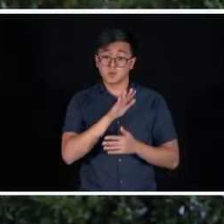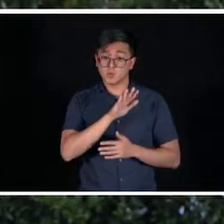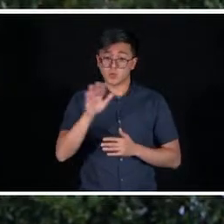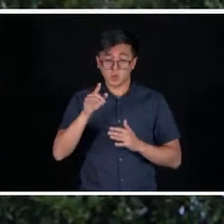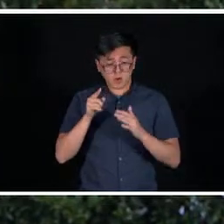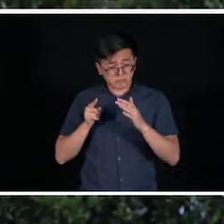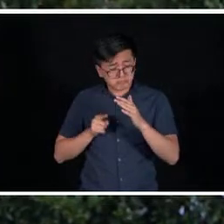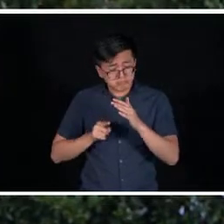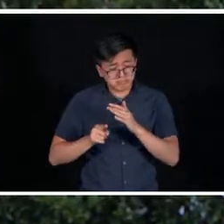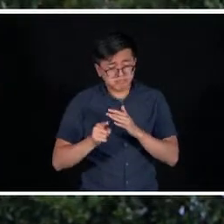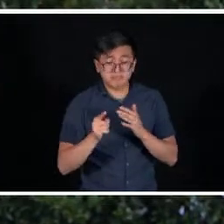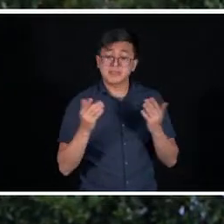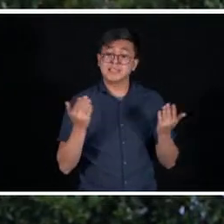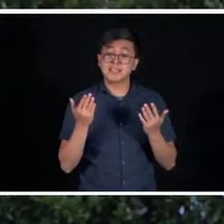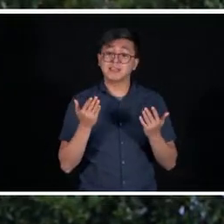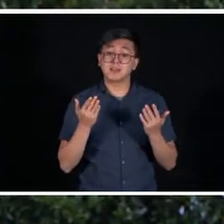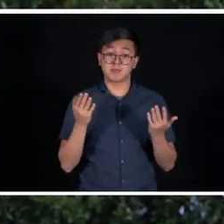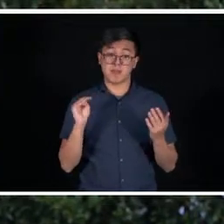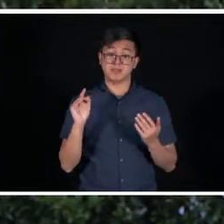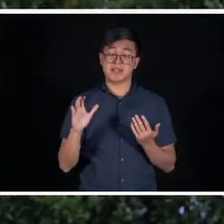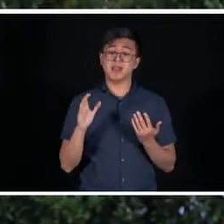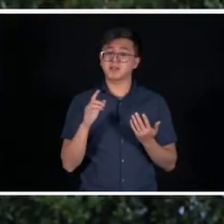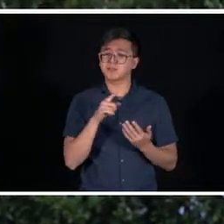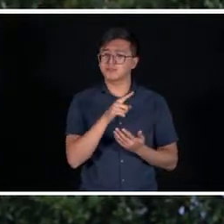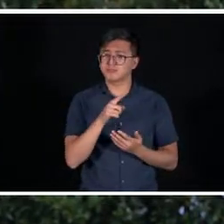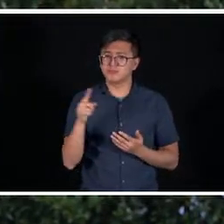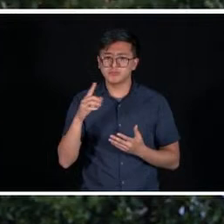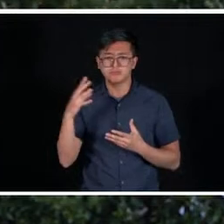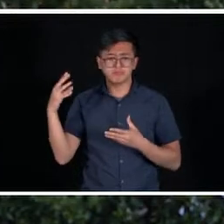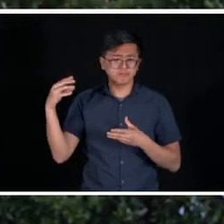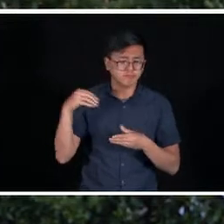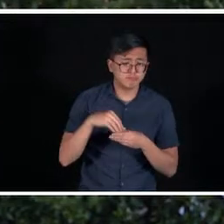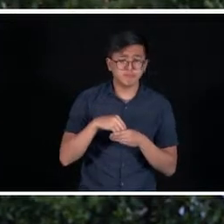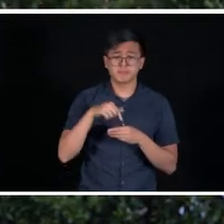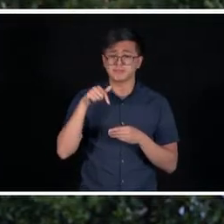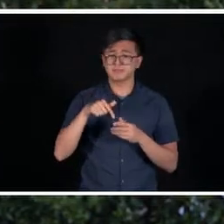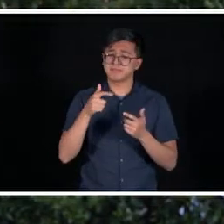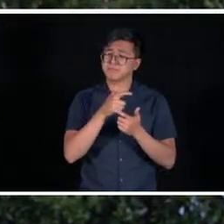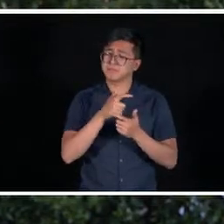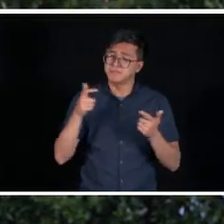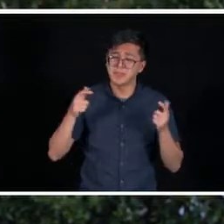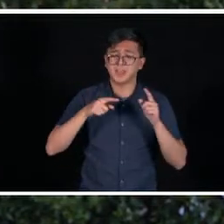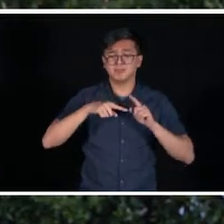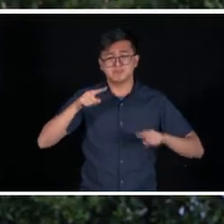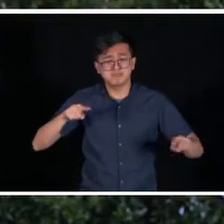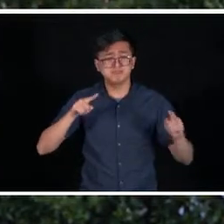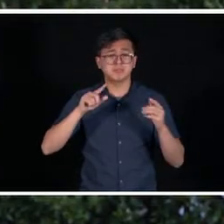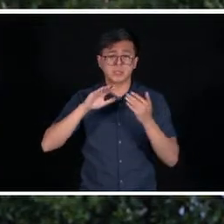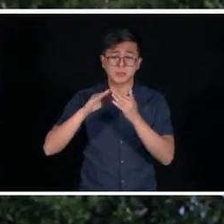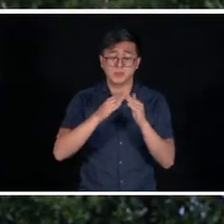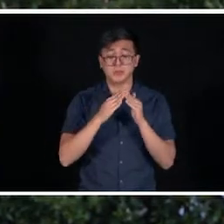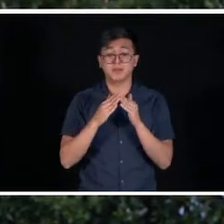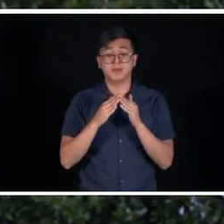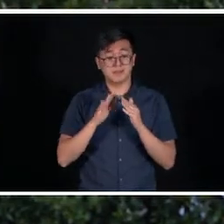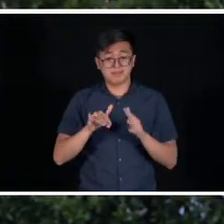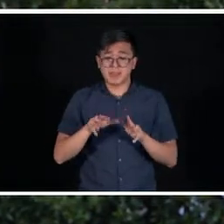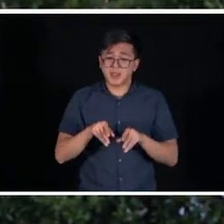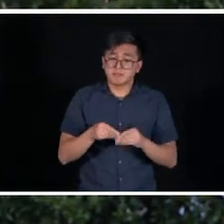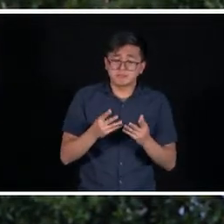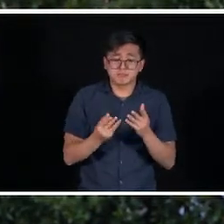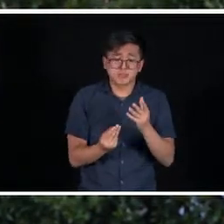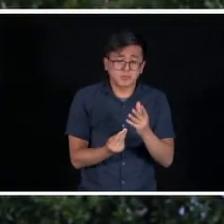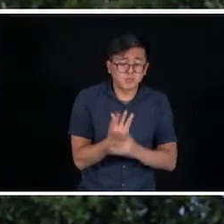SAC, you have been a part of a vibrant and supportive community that has nurtured your growth and